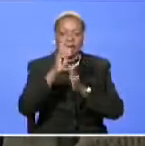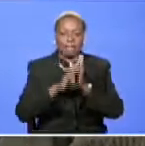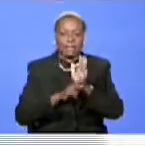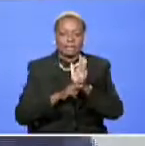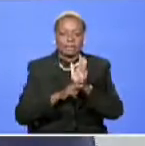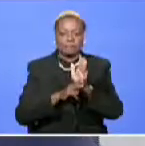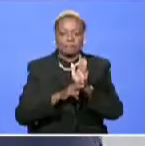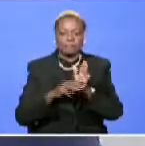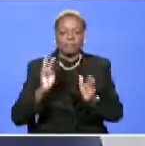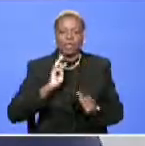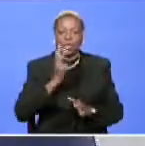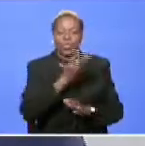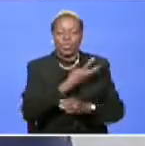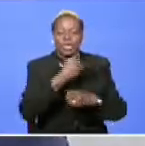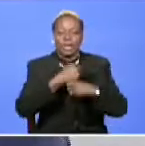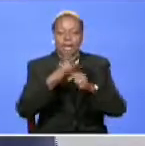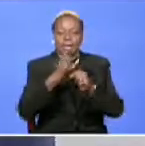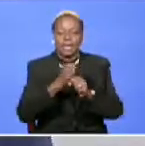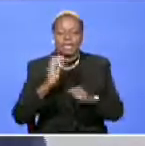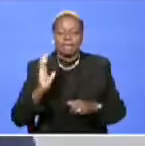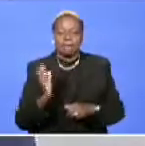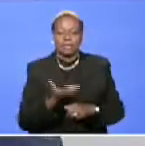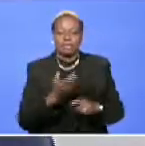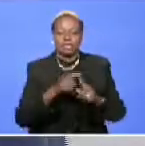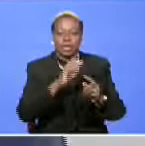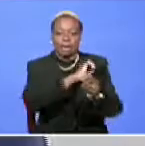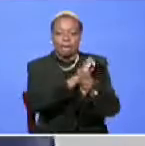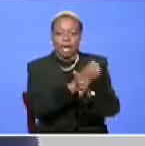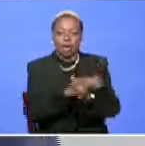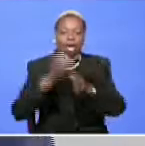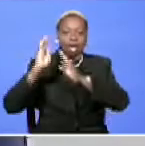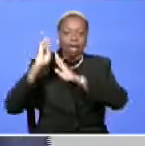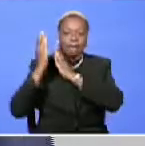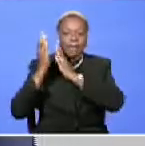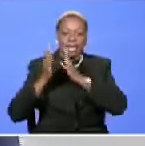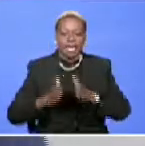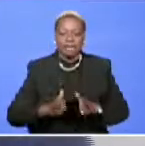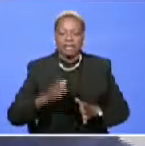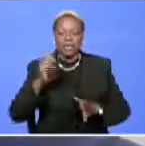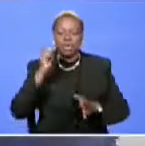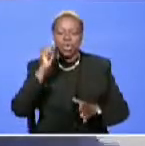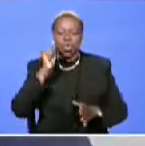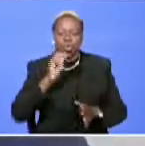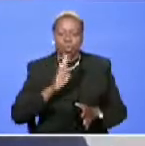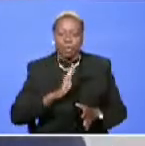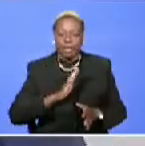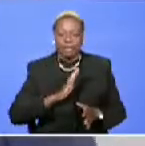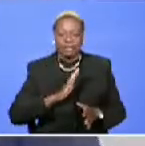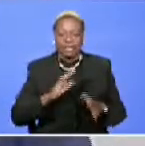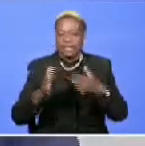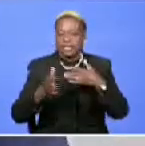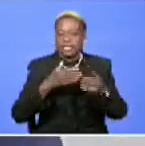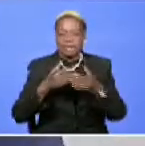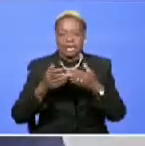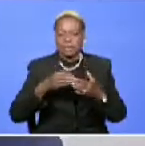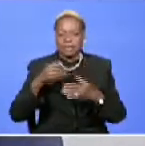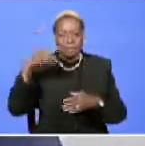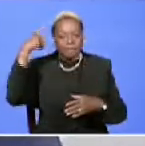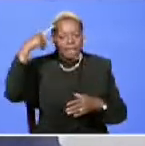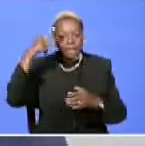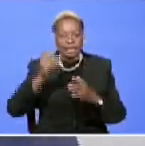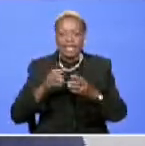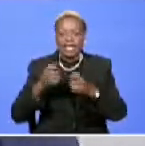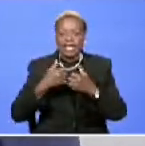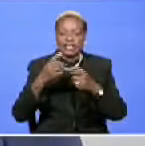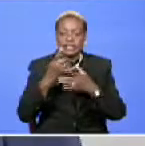We made a commitment that we would empower women, Bahamian women, regardless of political divide. And so this is our January session.